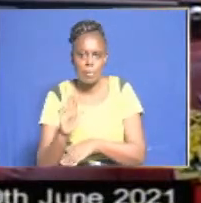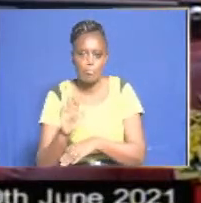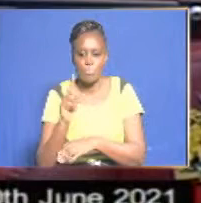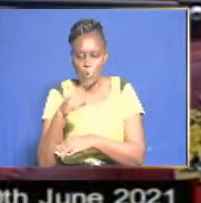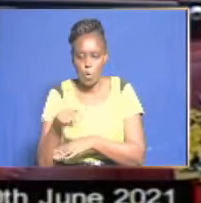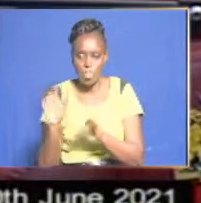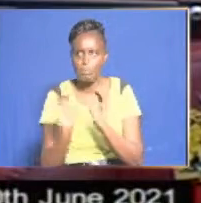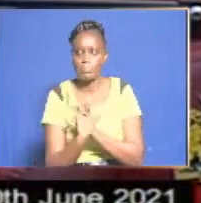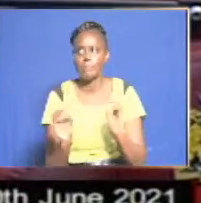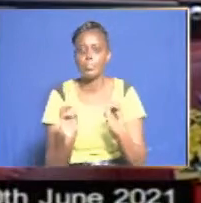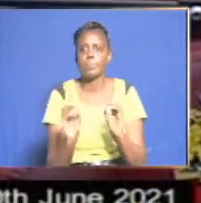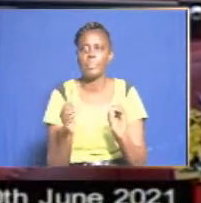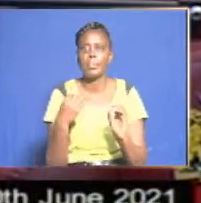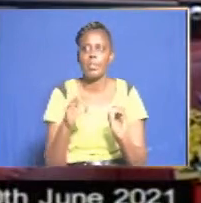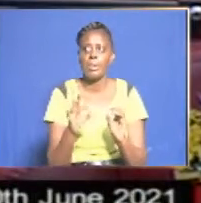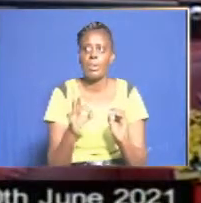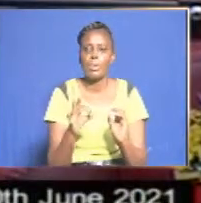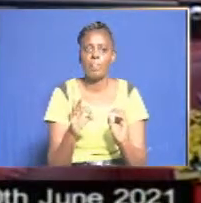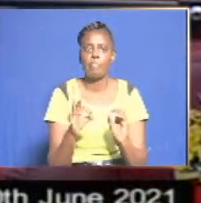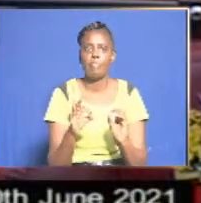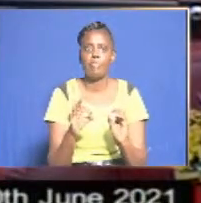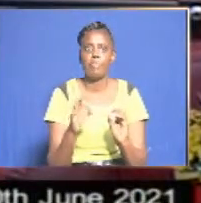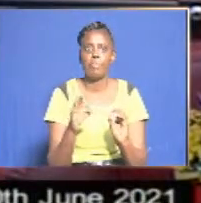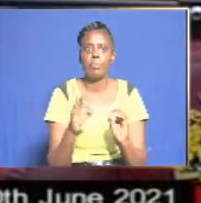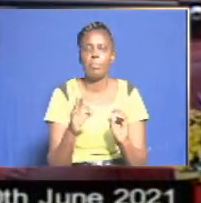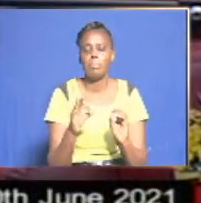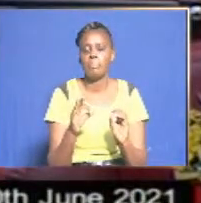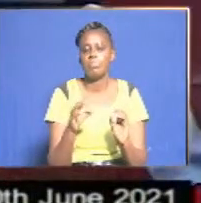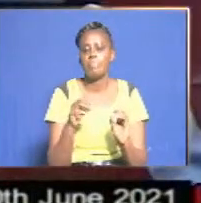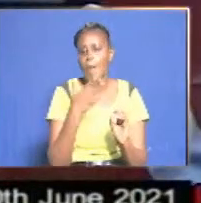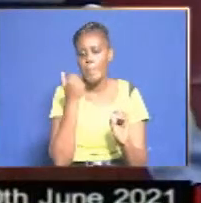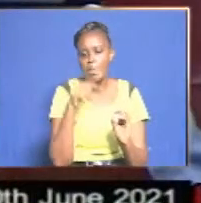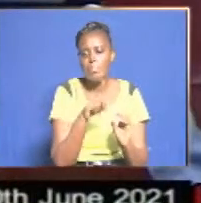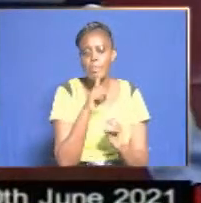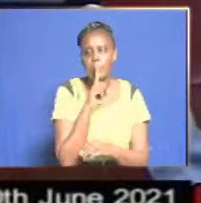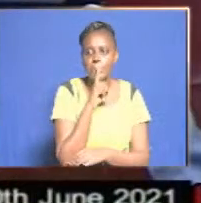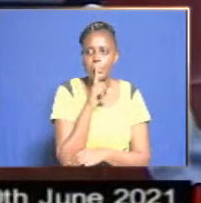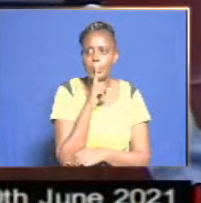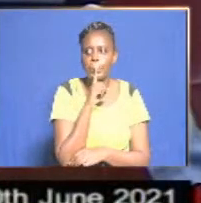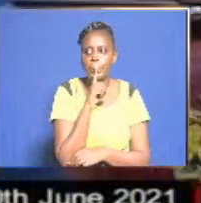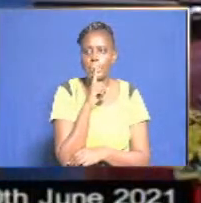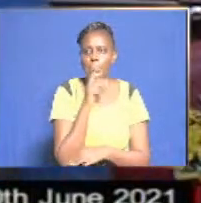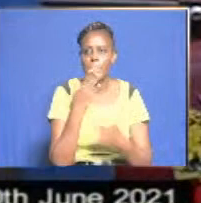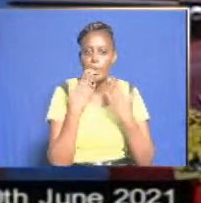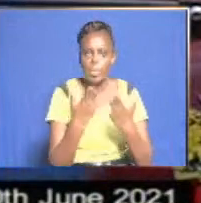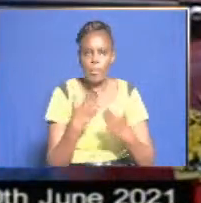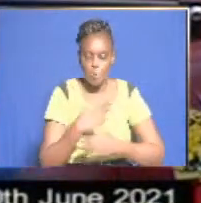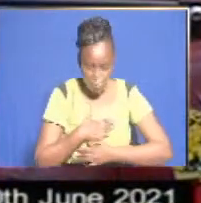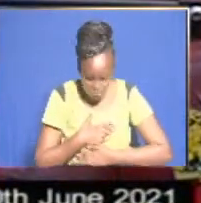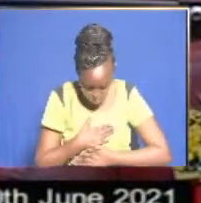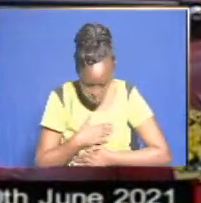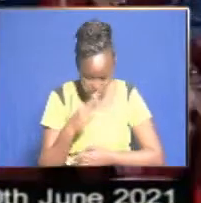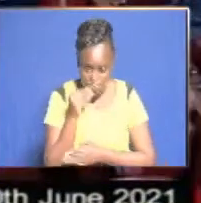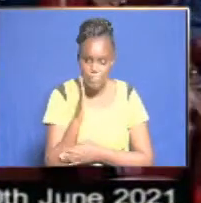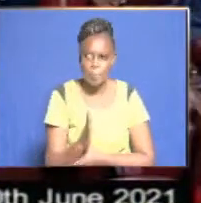order. And if he had better just be quiet. Thank you, Honorable Speaker.